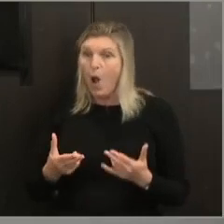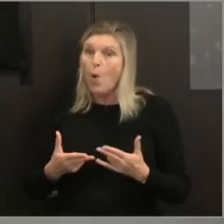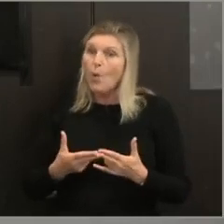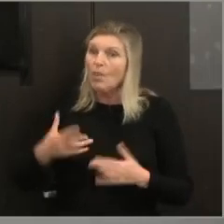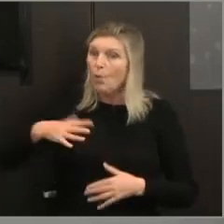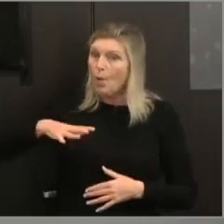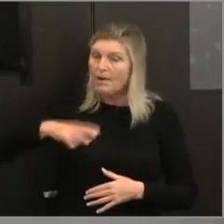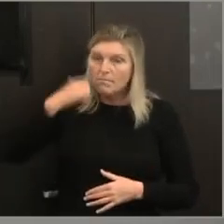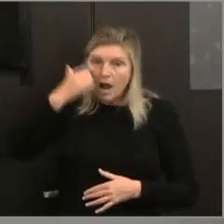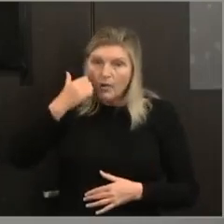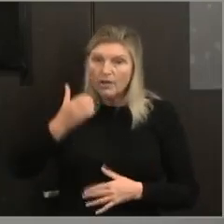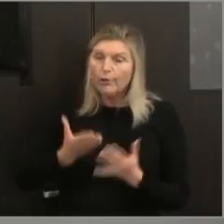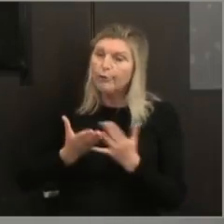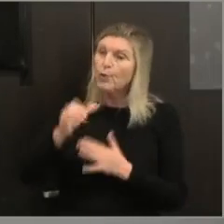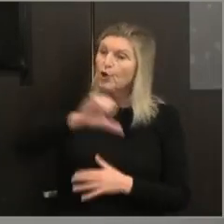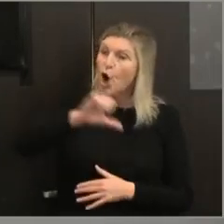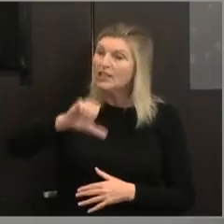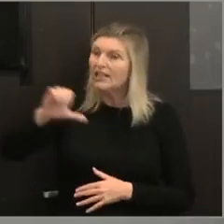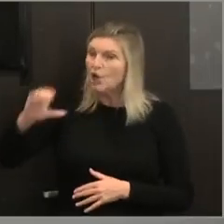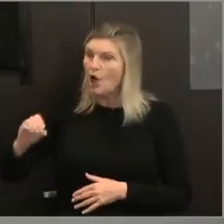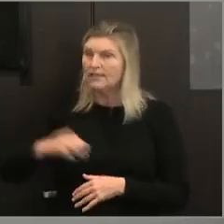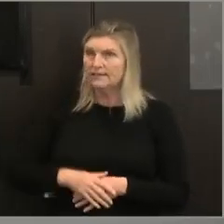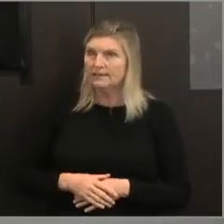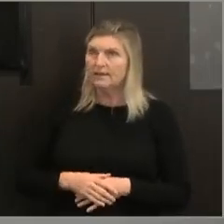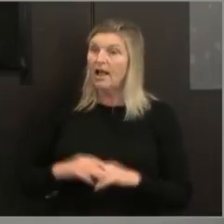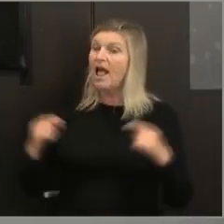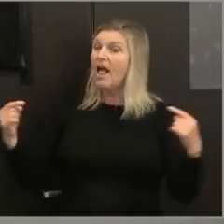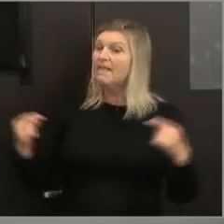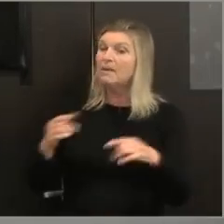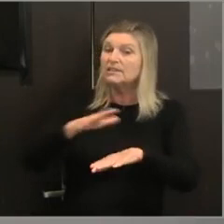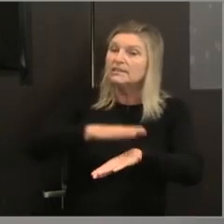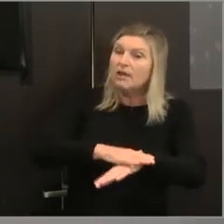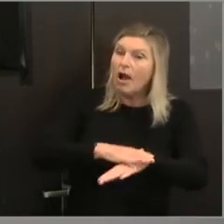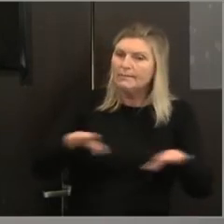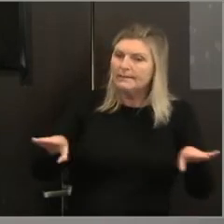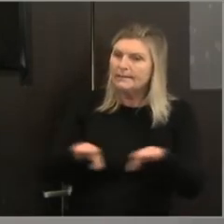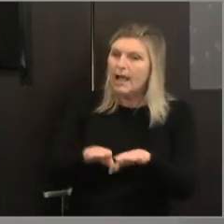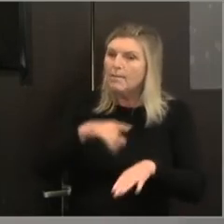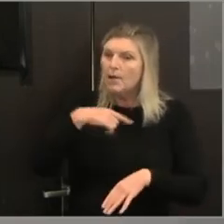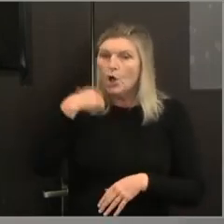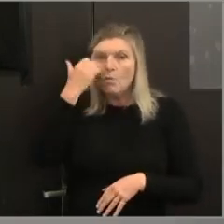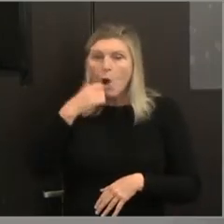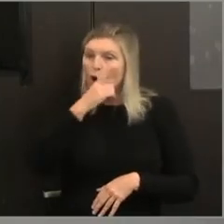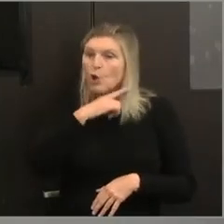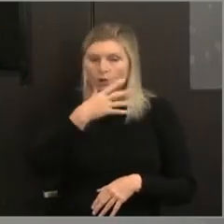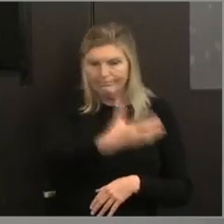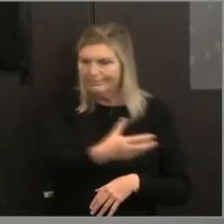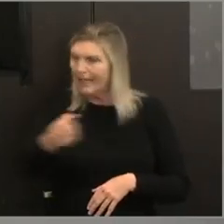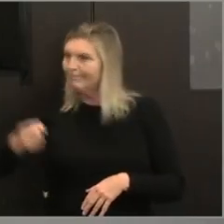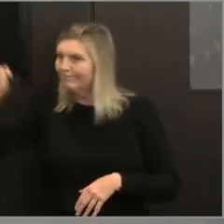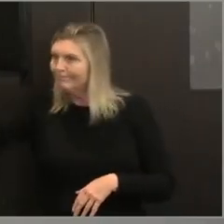1990s, and that coincides with the increasing number of Māori girls being taken into care